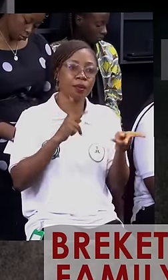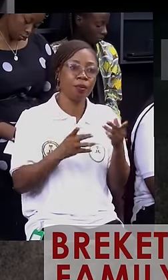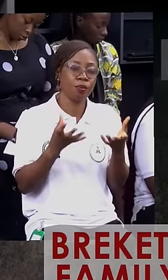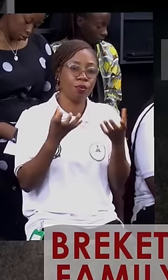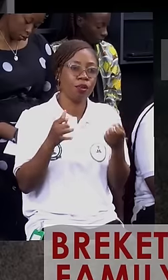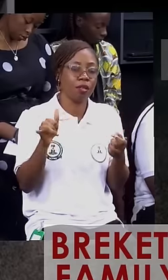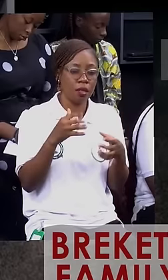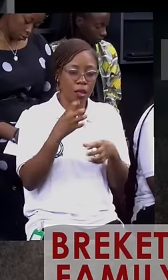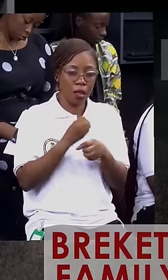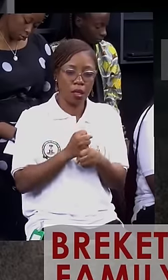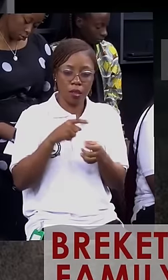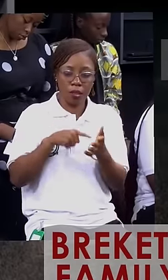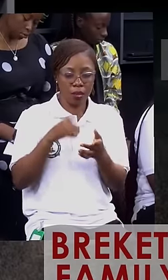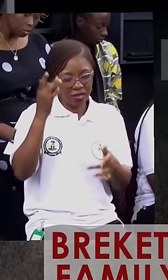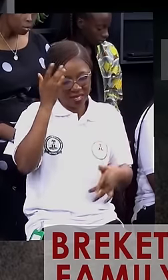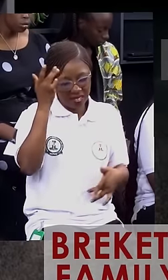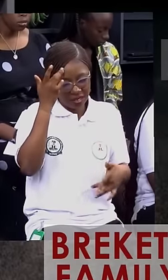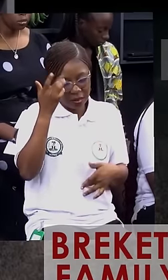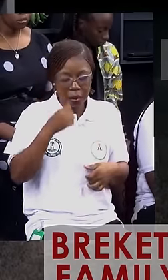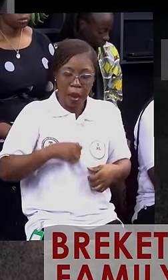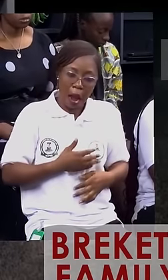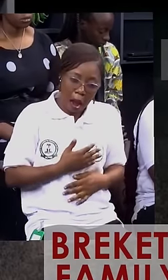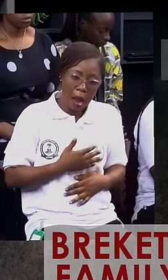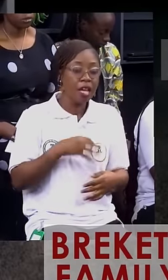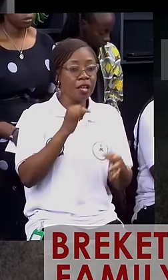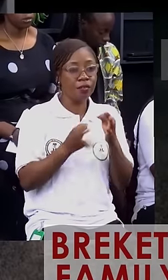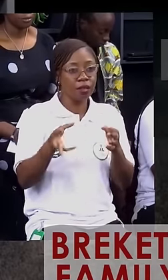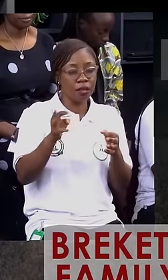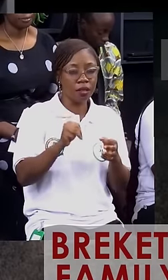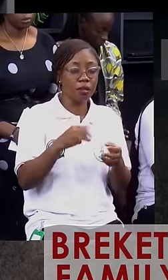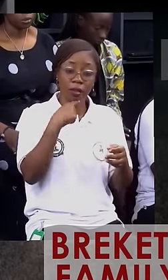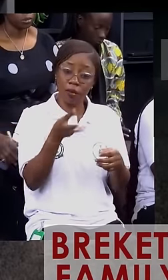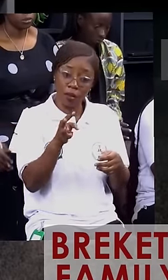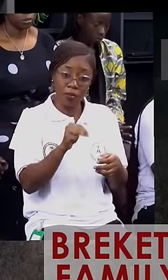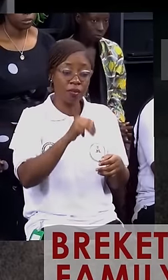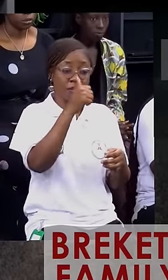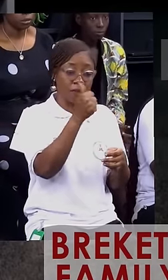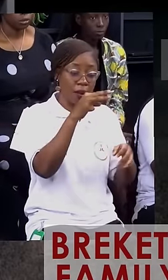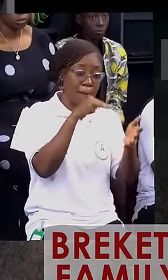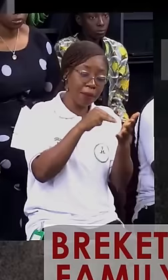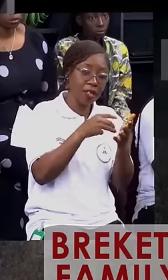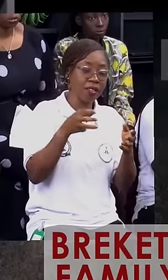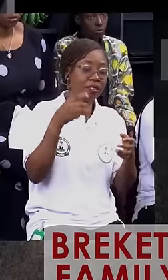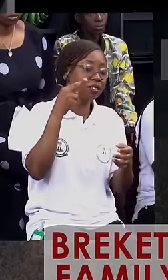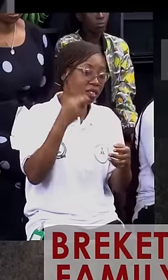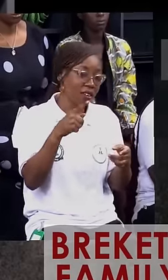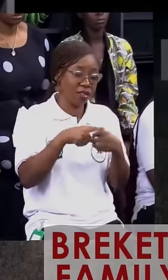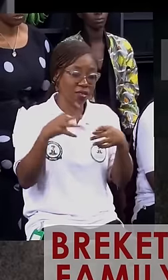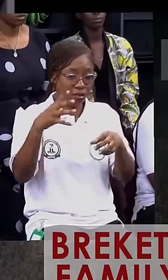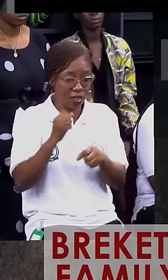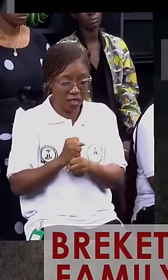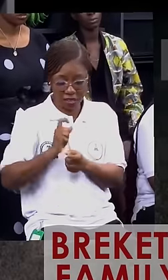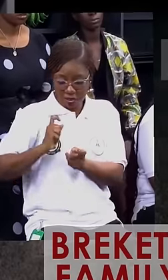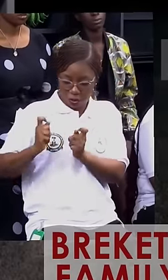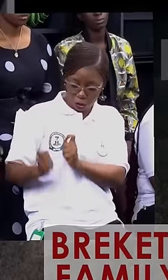kidney disease. If they tell them it is 10 million naira to get a transplant, they will want to get it. And if